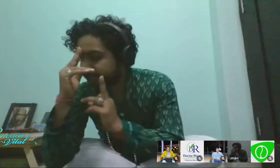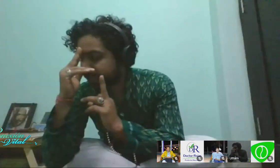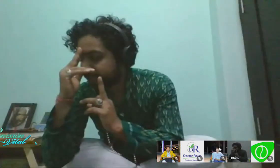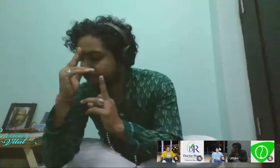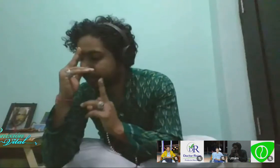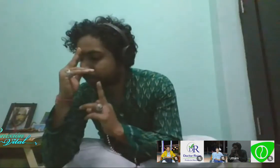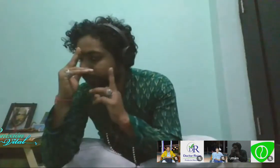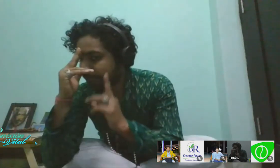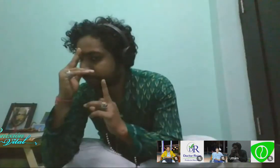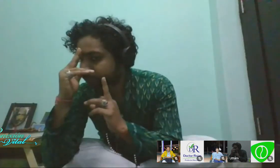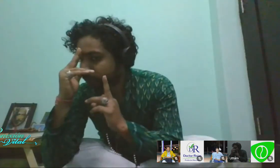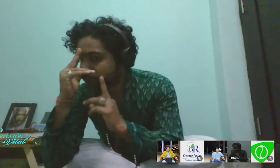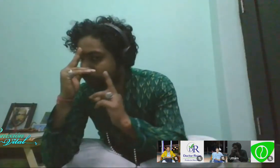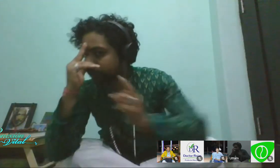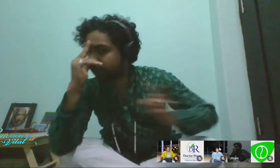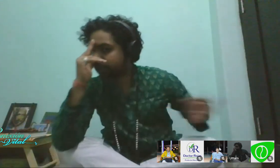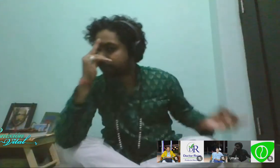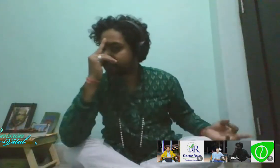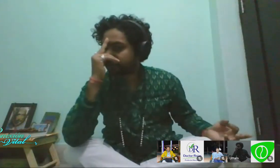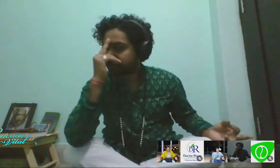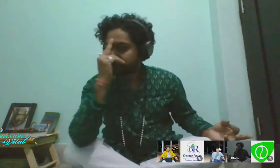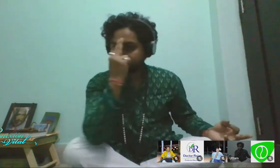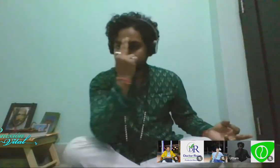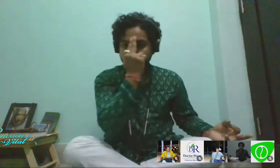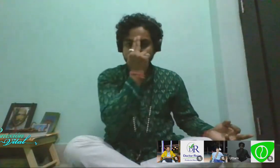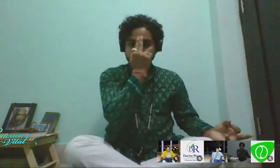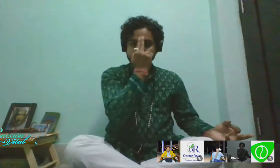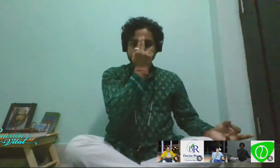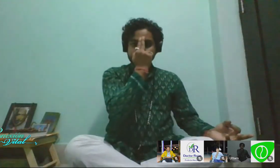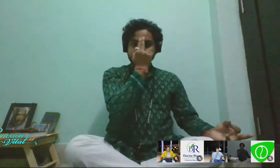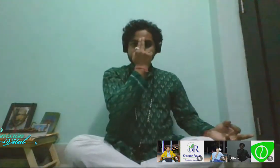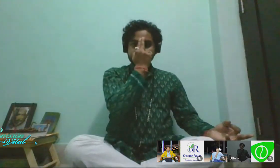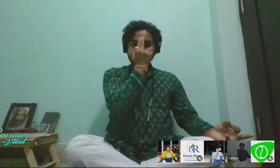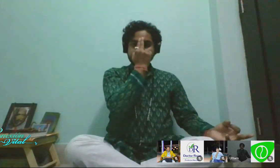you inhale from the left nostril.